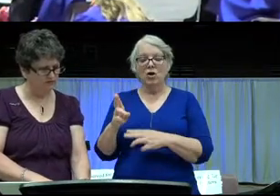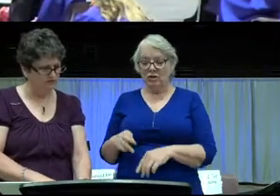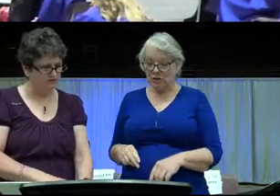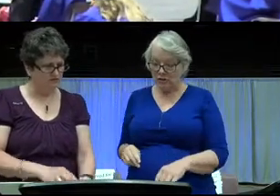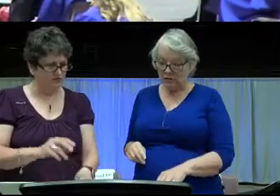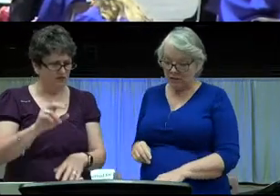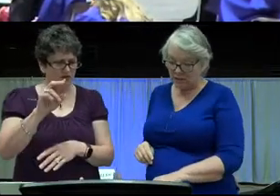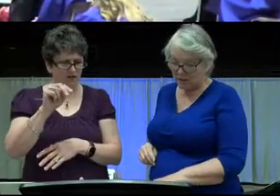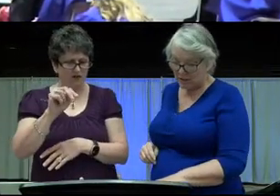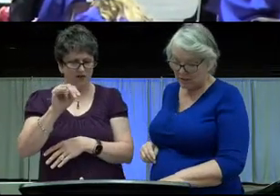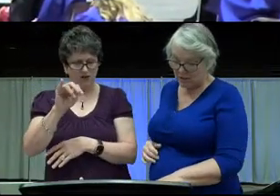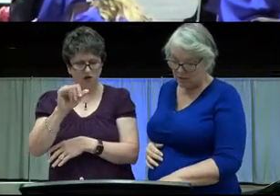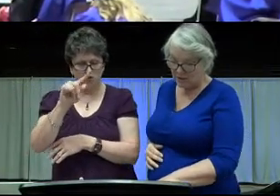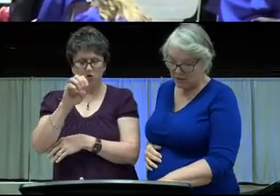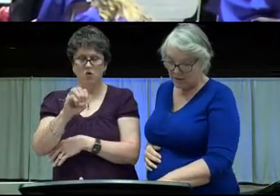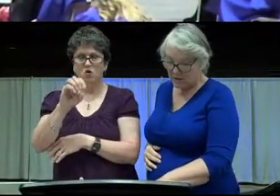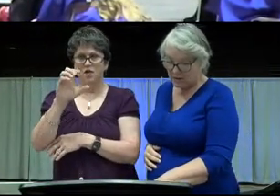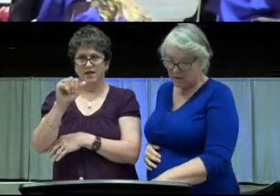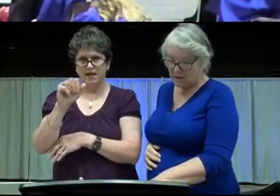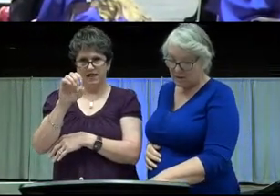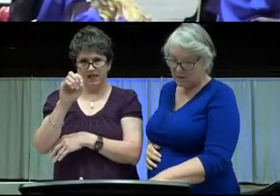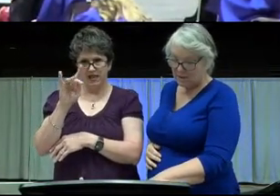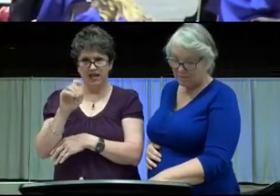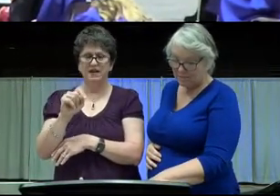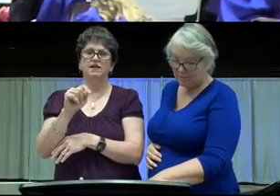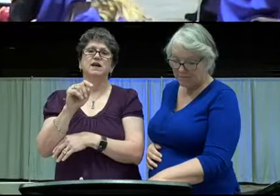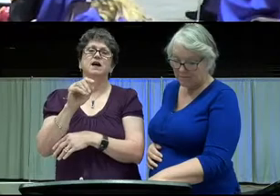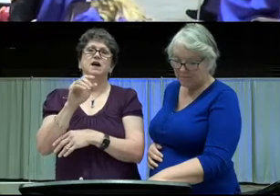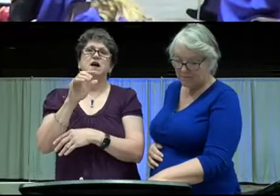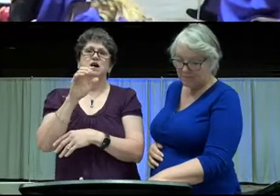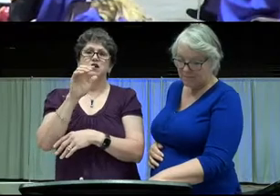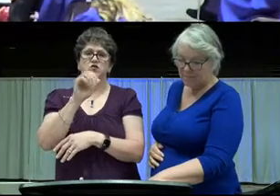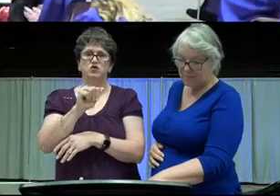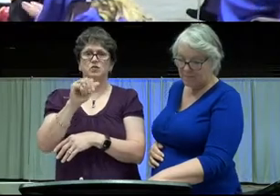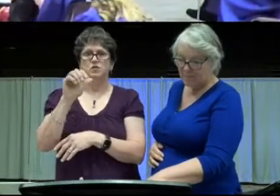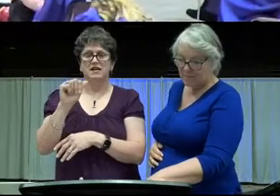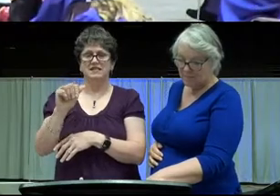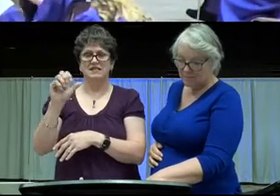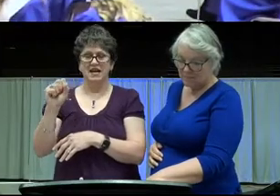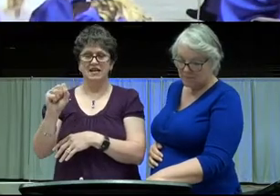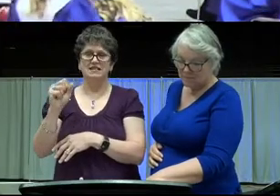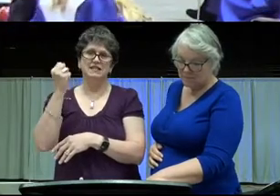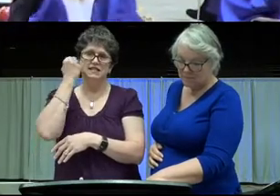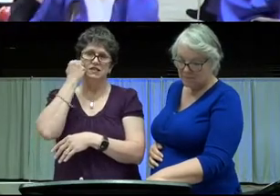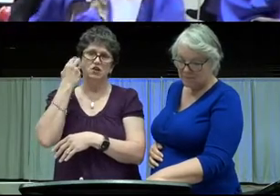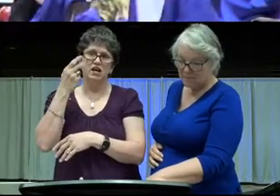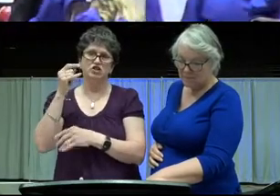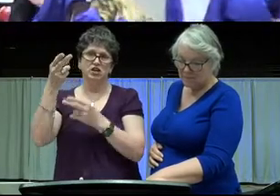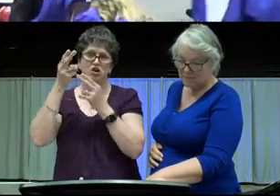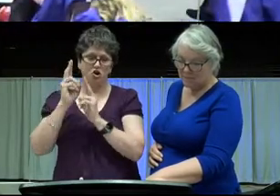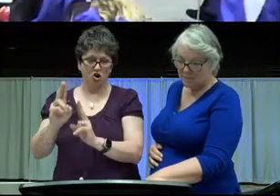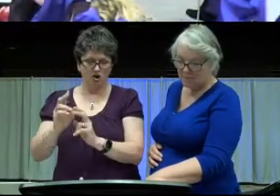Nicole Elaine Clampett, Associate of Applied Science, Dental Hygiene, Honors.